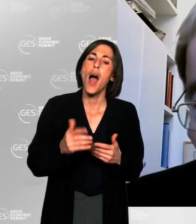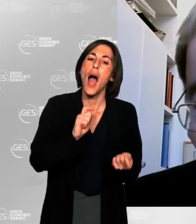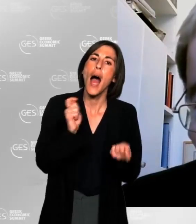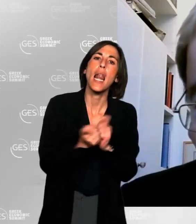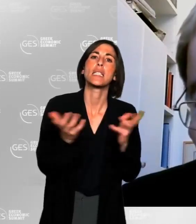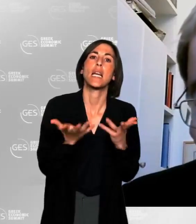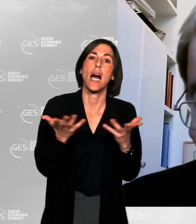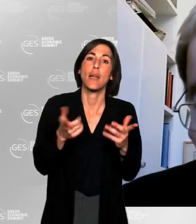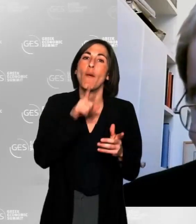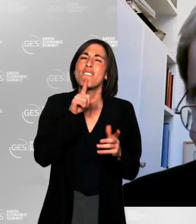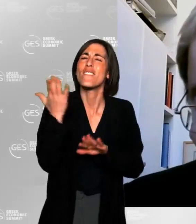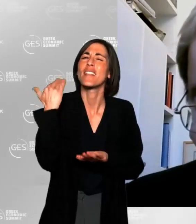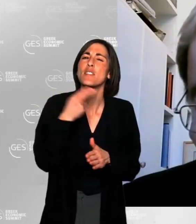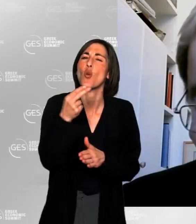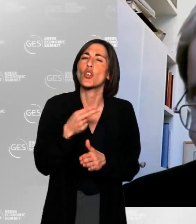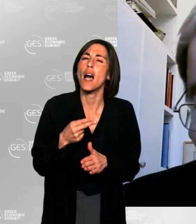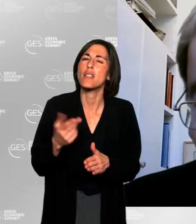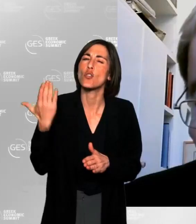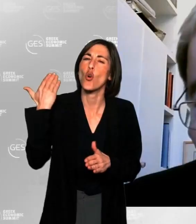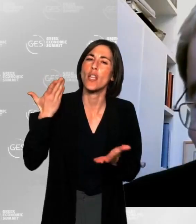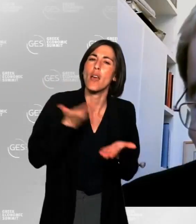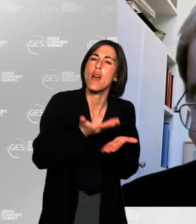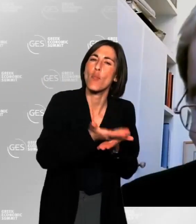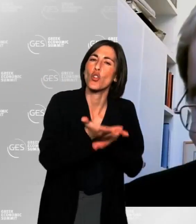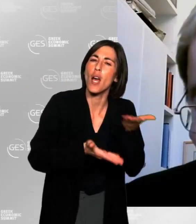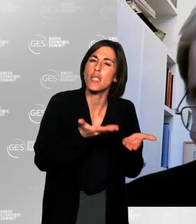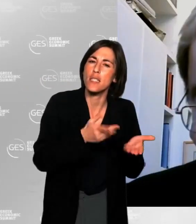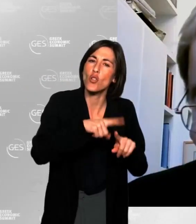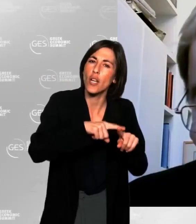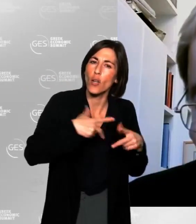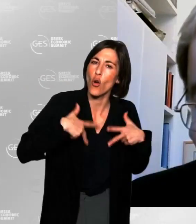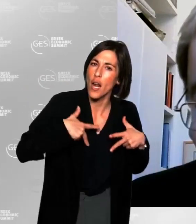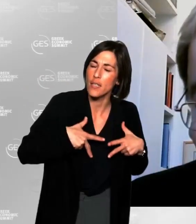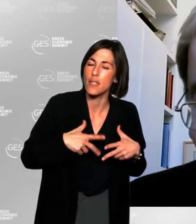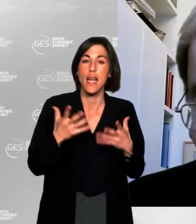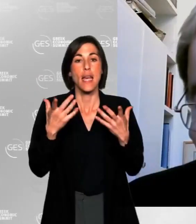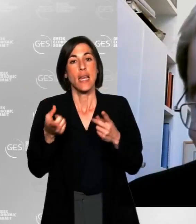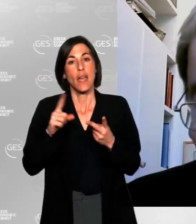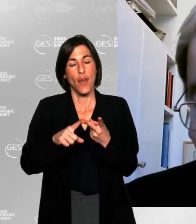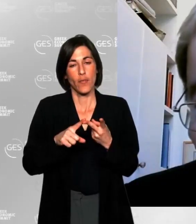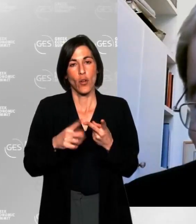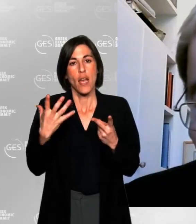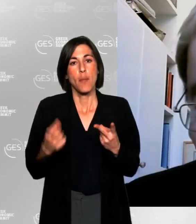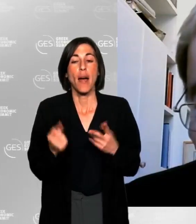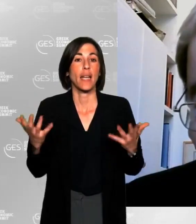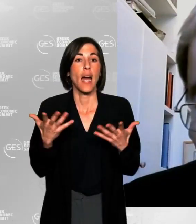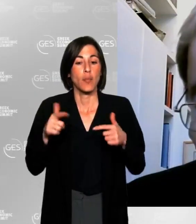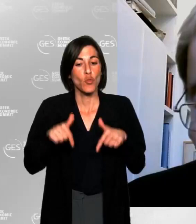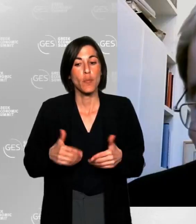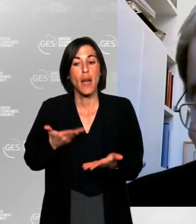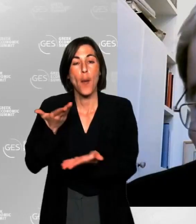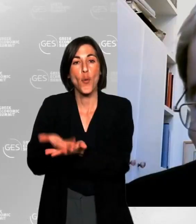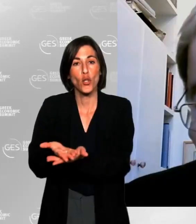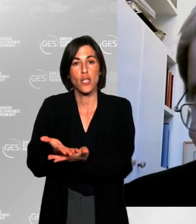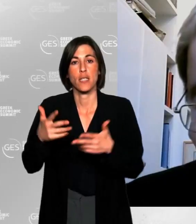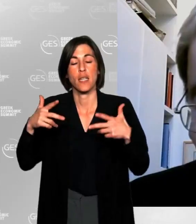there any one thing that you should suggest today to the Greek state that we should be